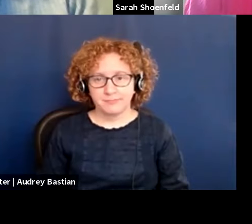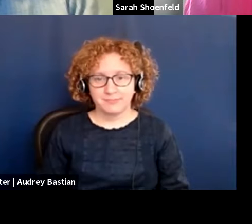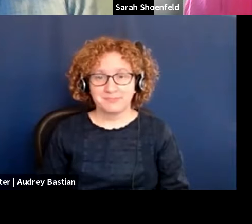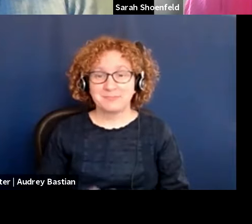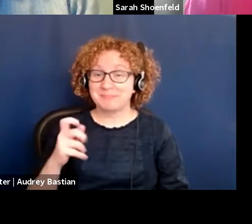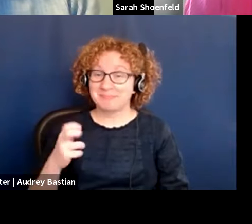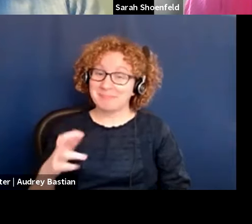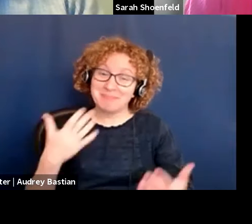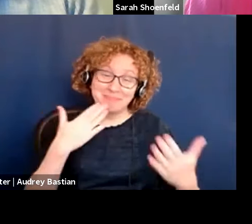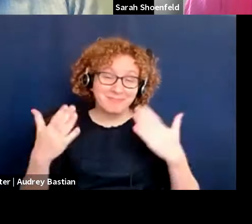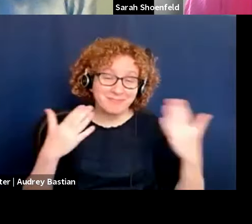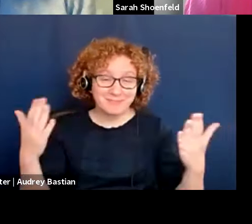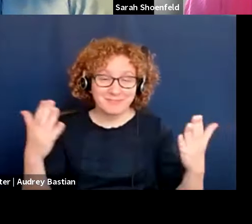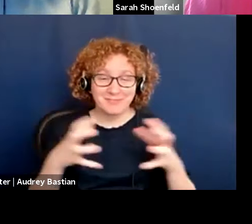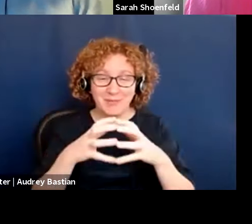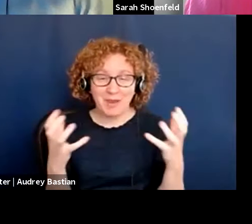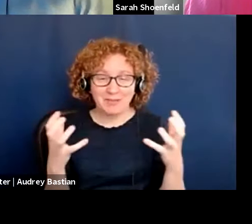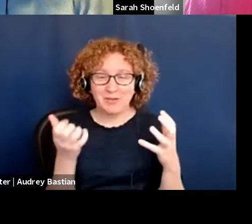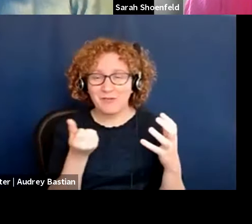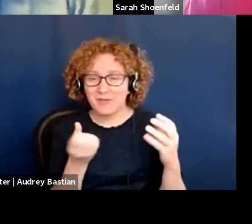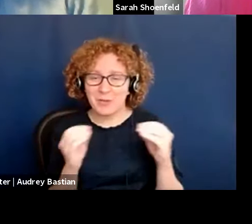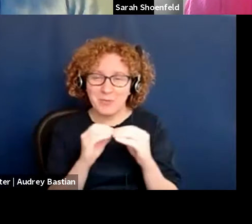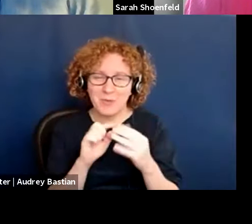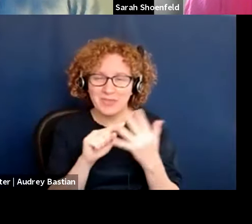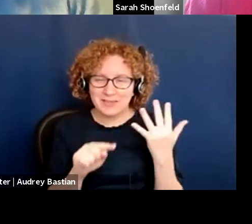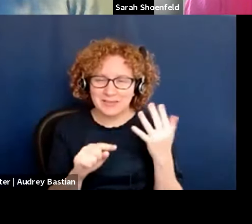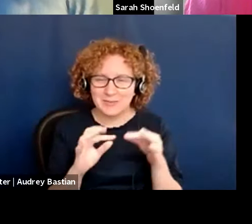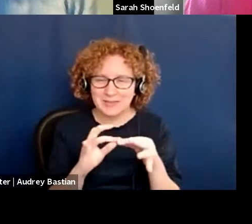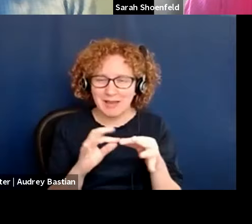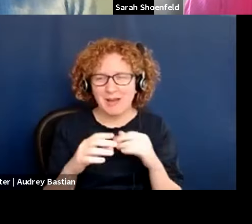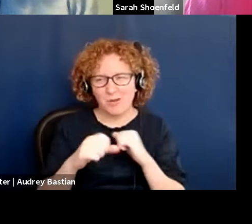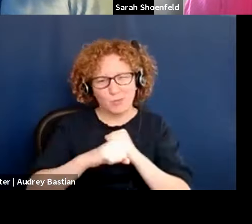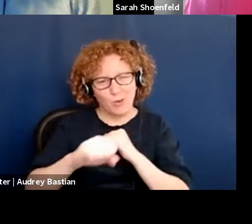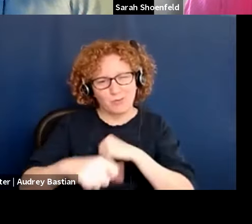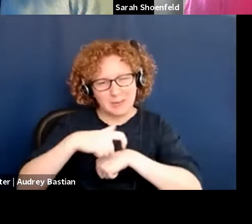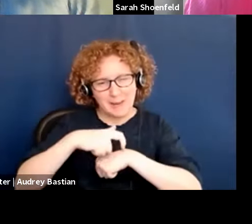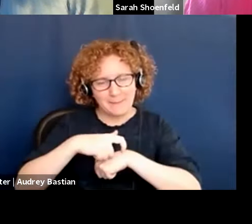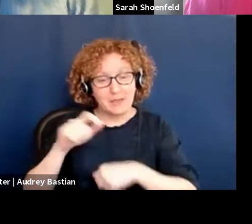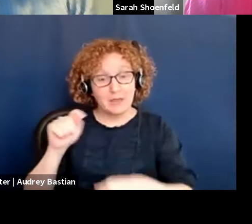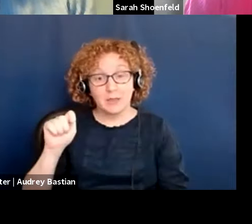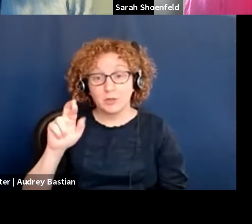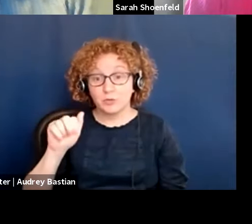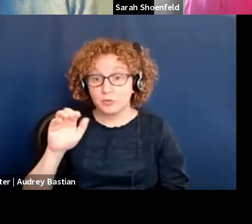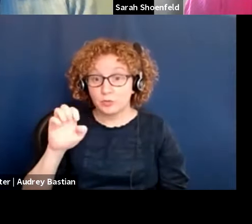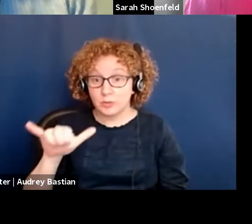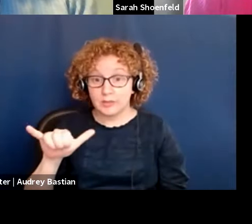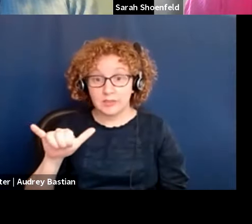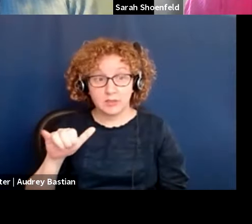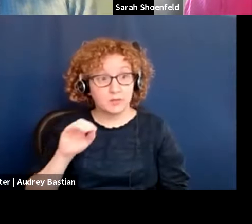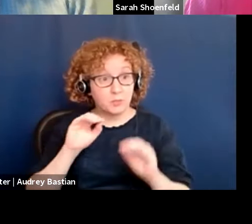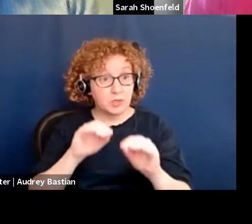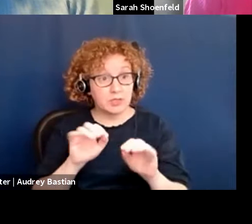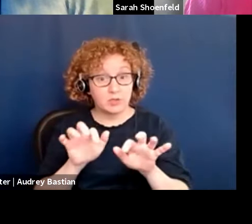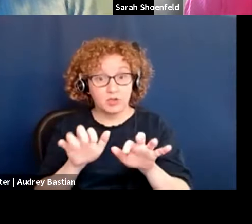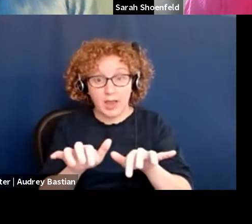thank you all so much. There's just like a, you know, few more things here that I want to say. I know we're running over time a little bit. Tracy just put in the chat a link to